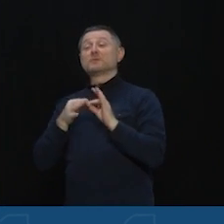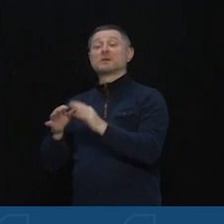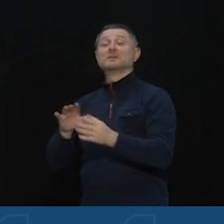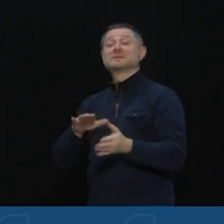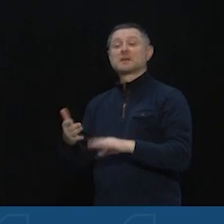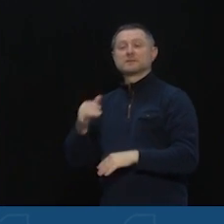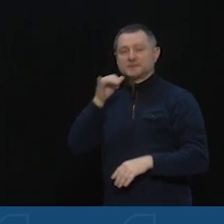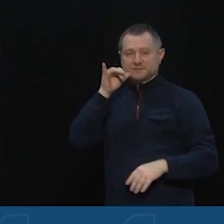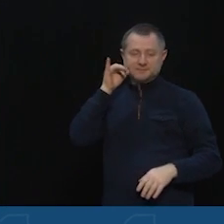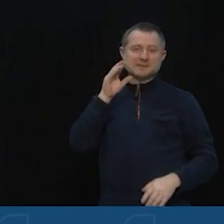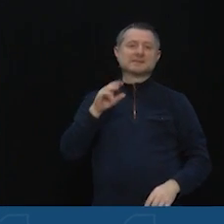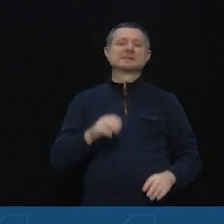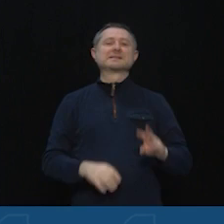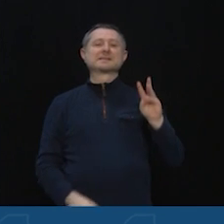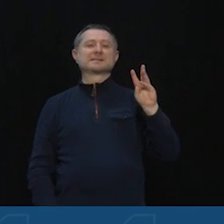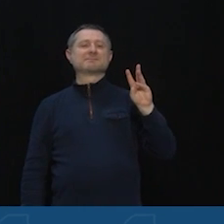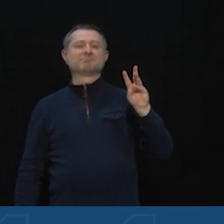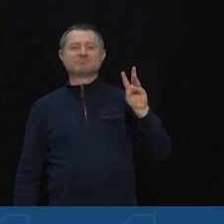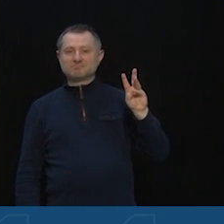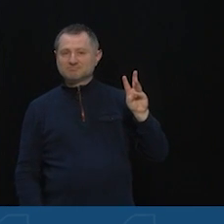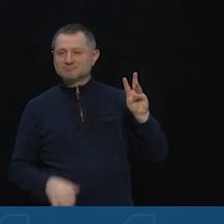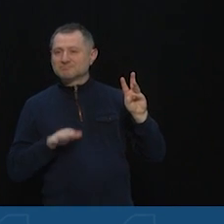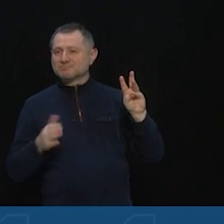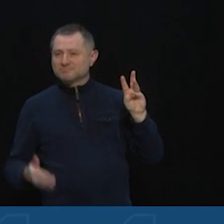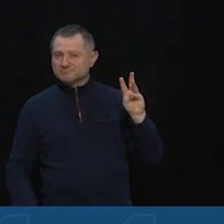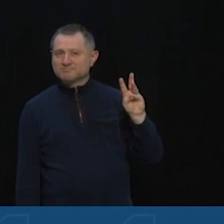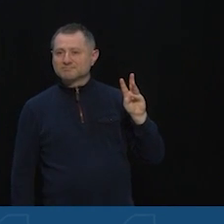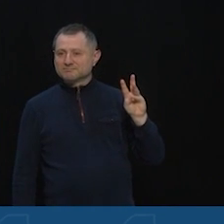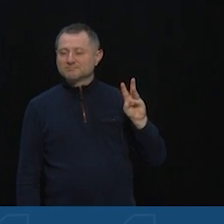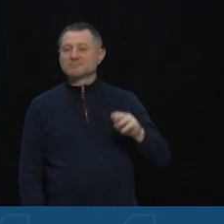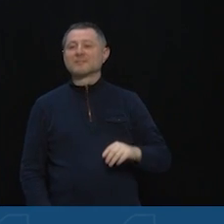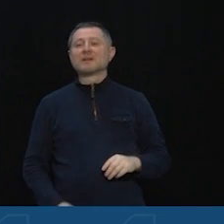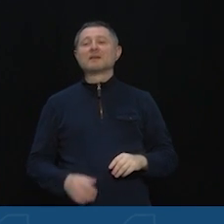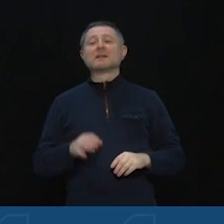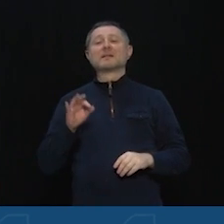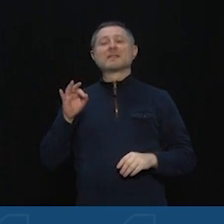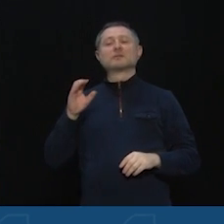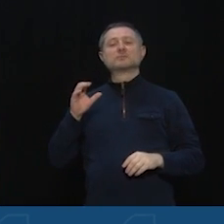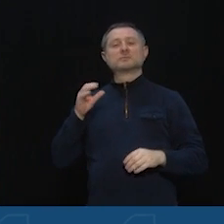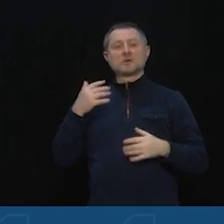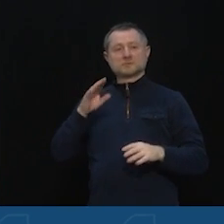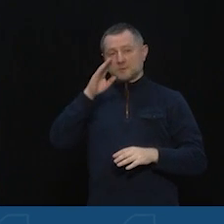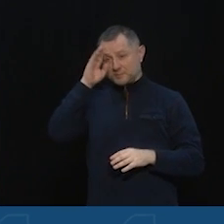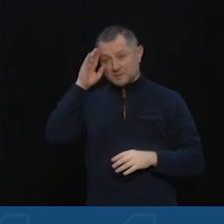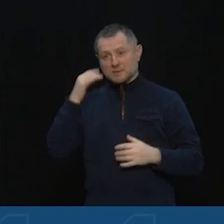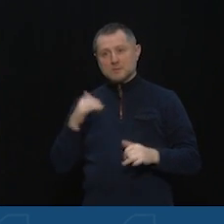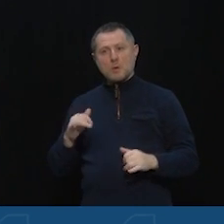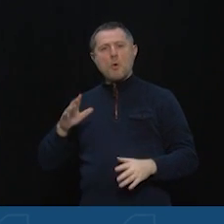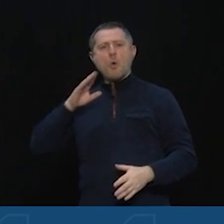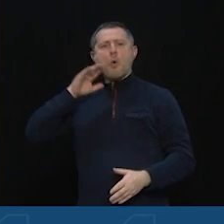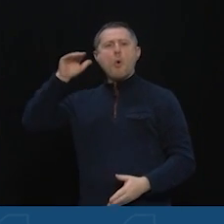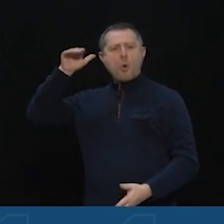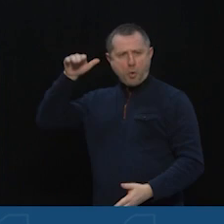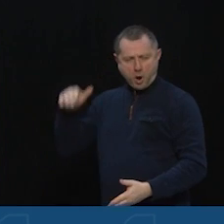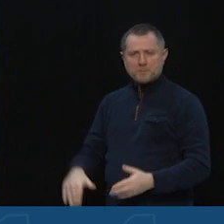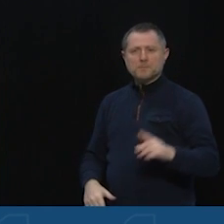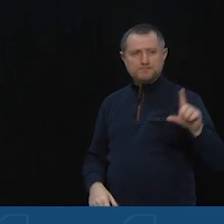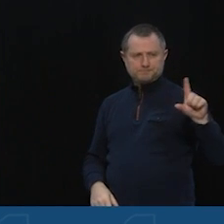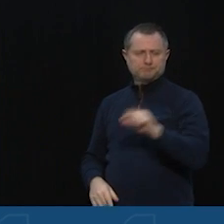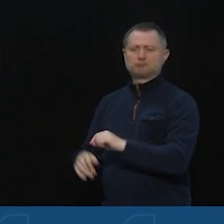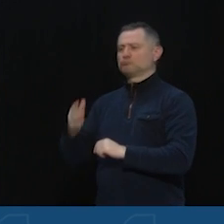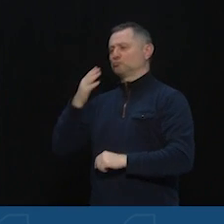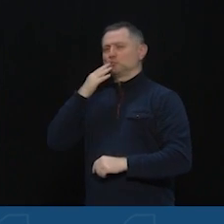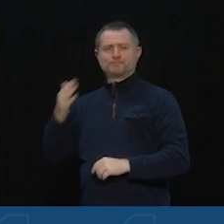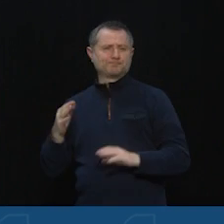6 New Yorkers yesterday, and we have over 900 people still in hospitals, but the trends have been going way down. And so this is something that we think